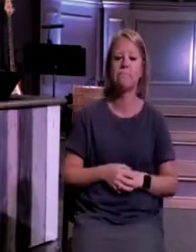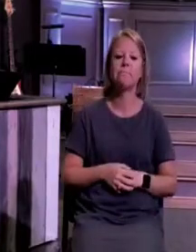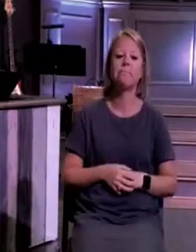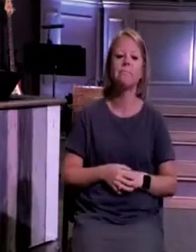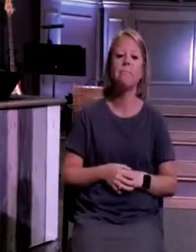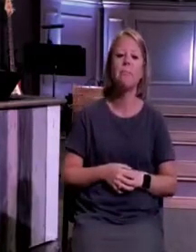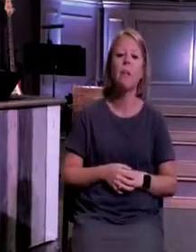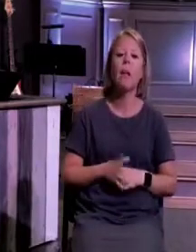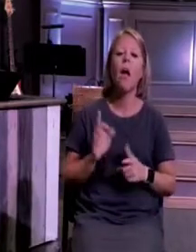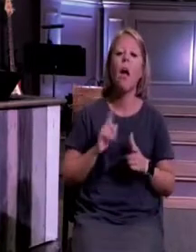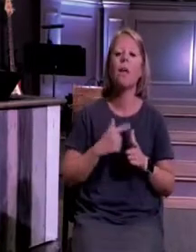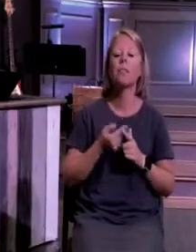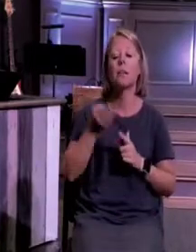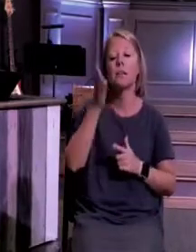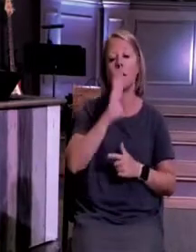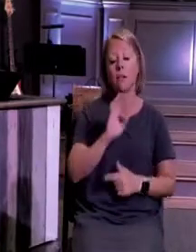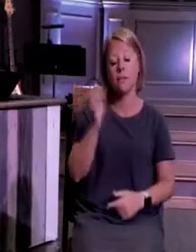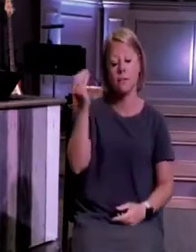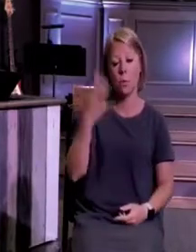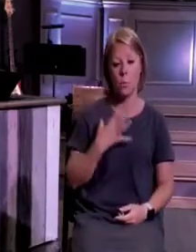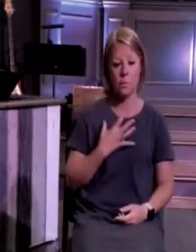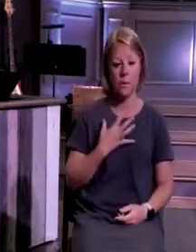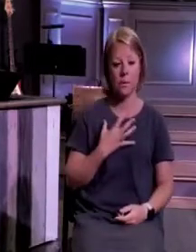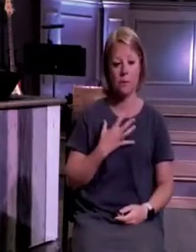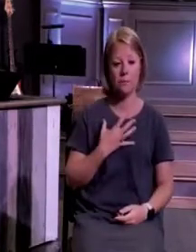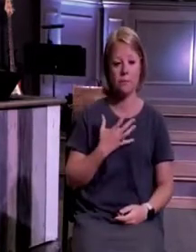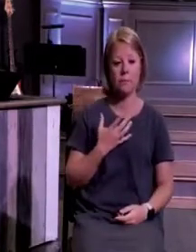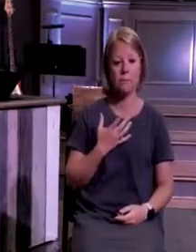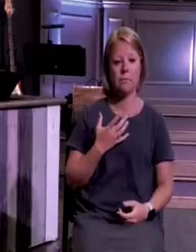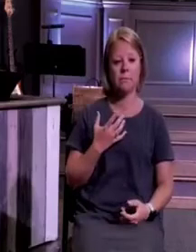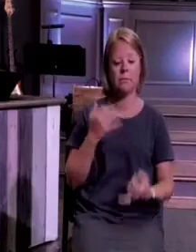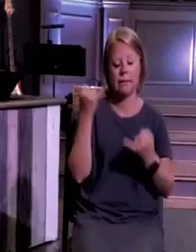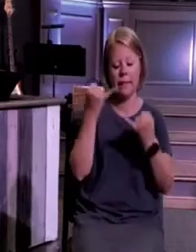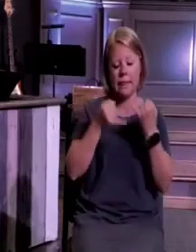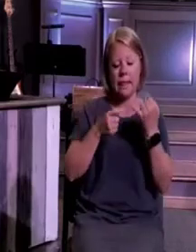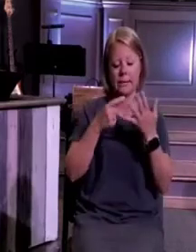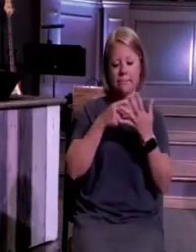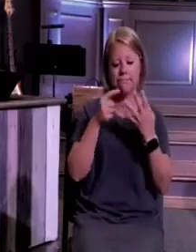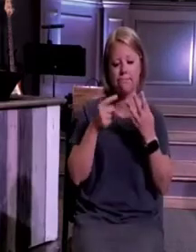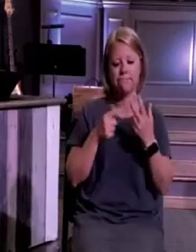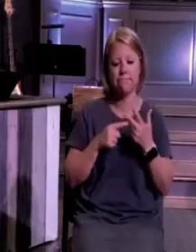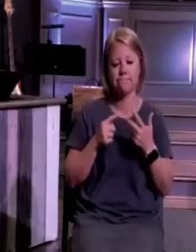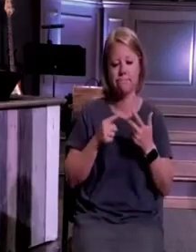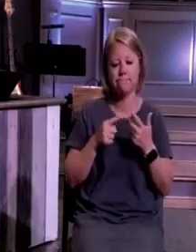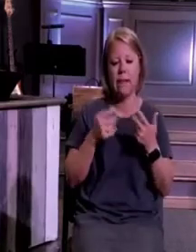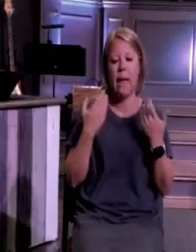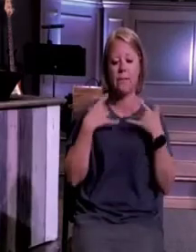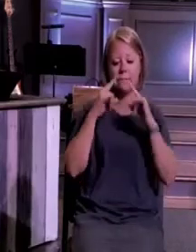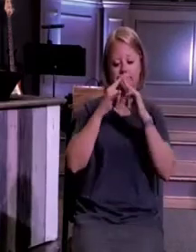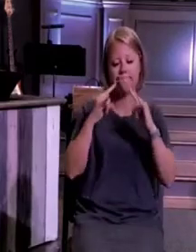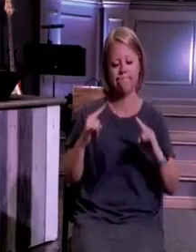And then he said to me, a final thing, have it in a tent.